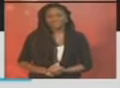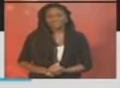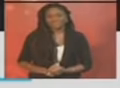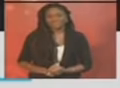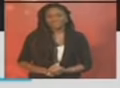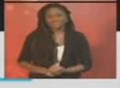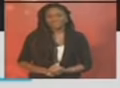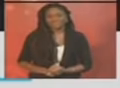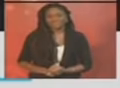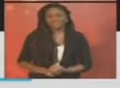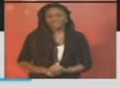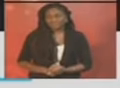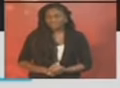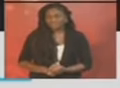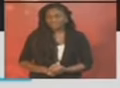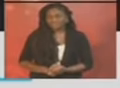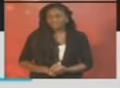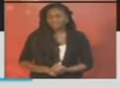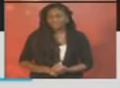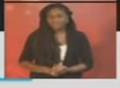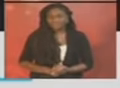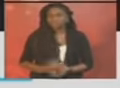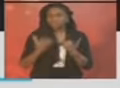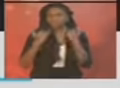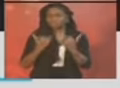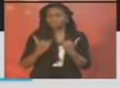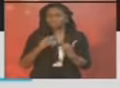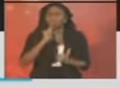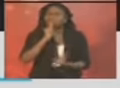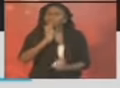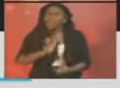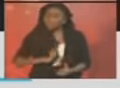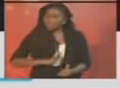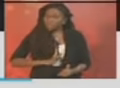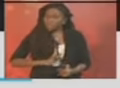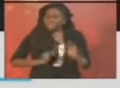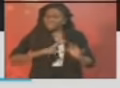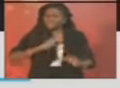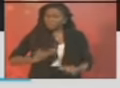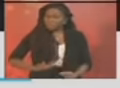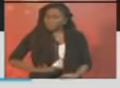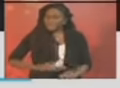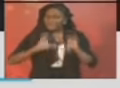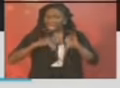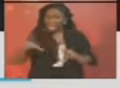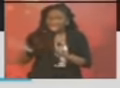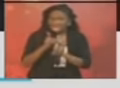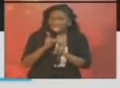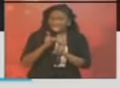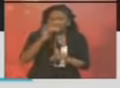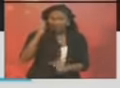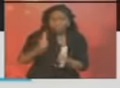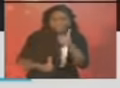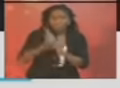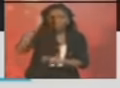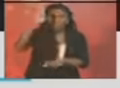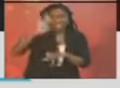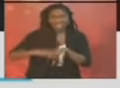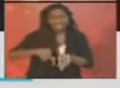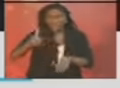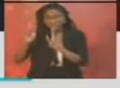The overall risk of COVID-19 on our pregnant women are slightly higher than that of the average healthy